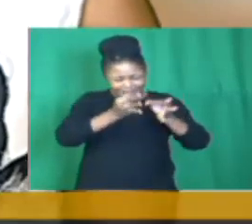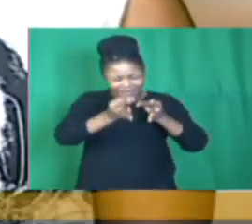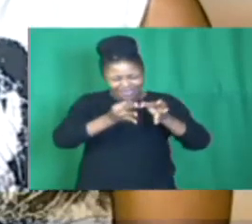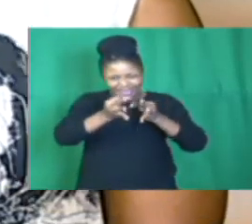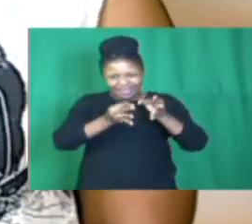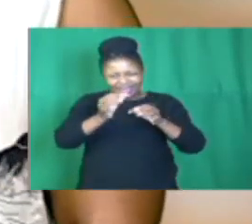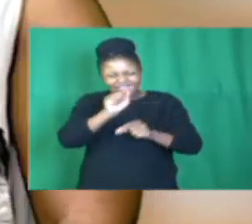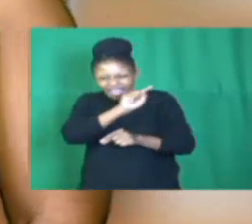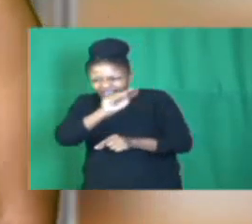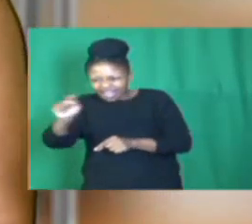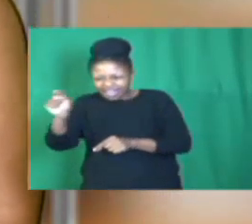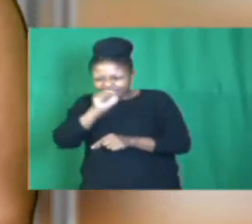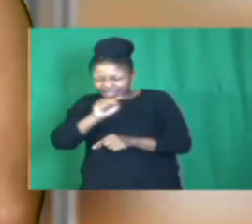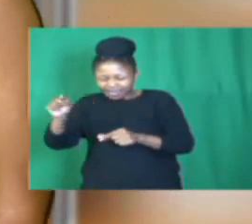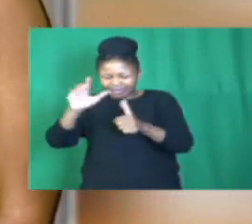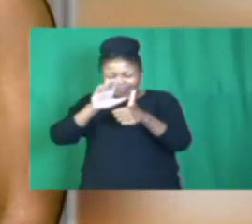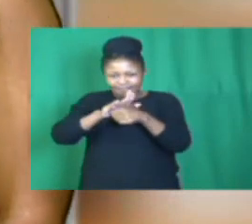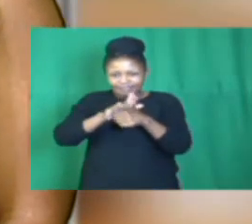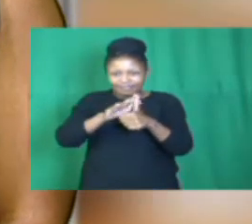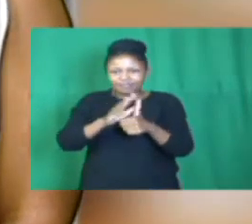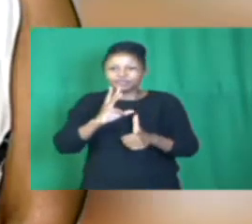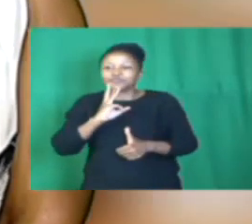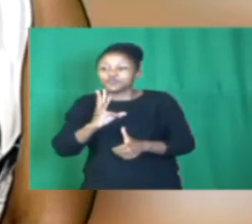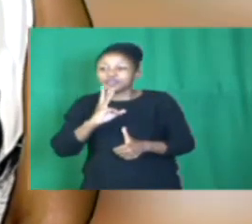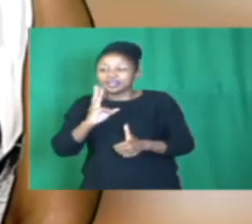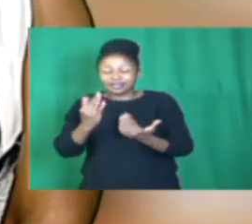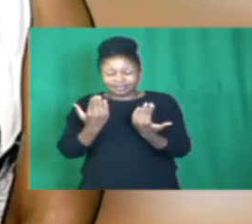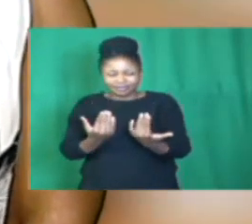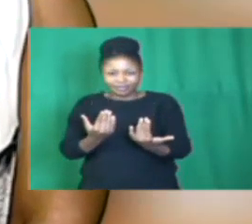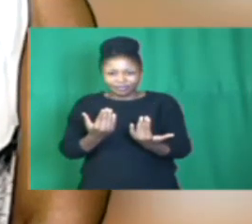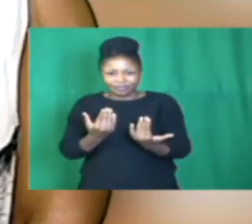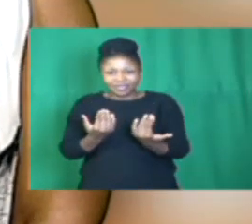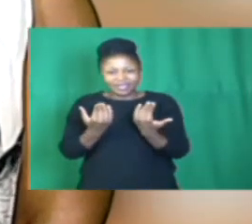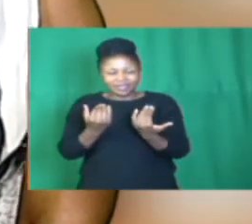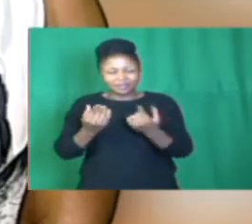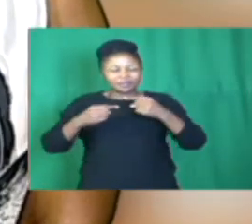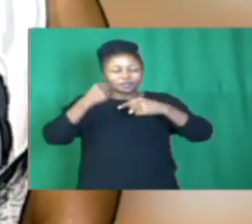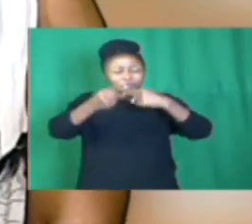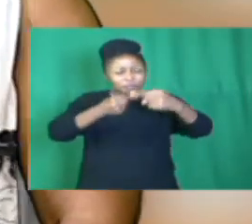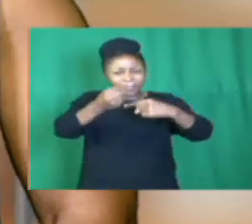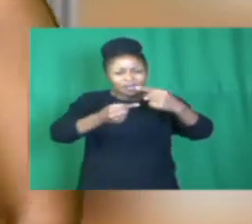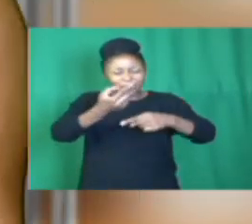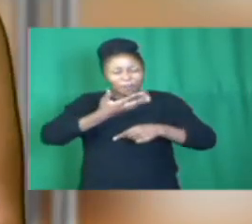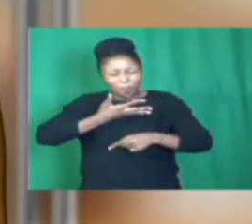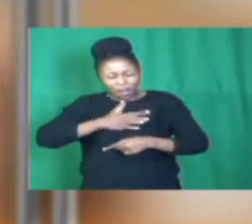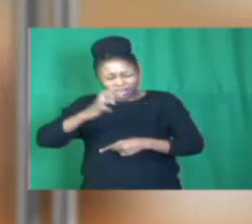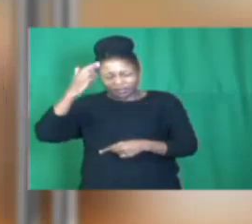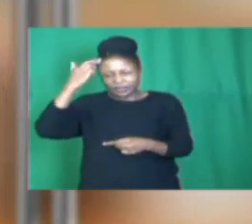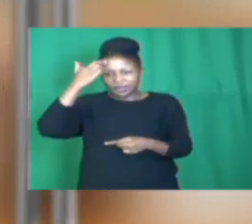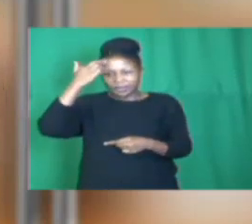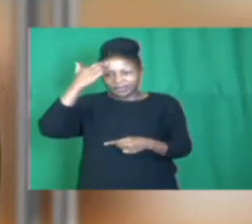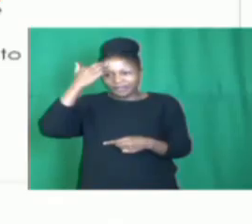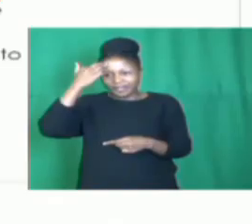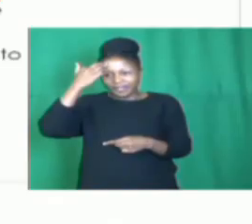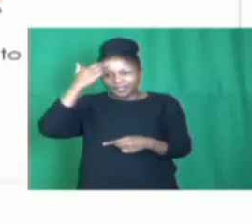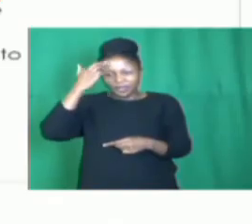underlining phrases and keywords. Moving on, I would remind you again to be